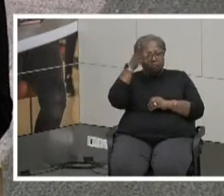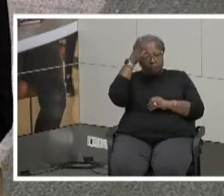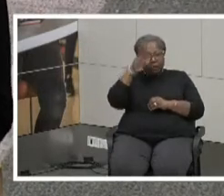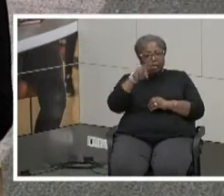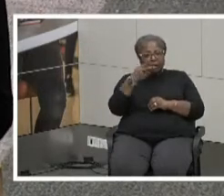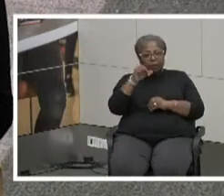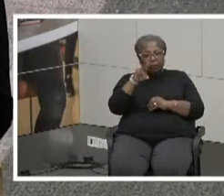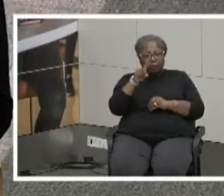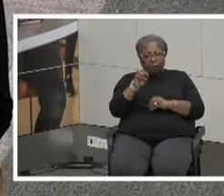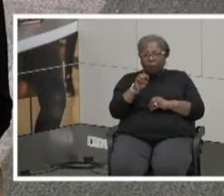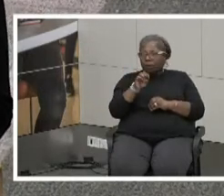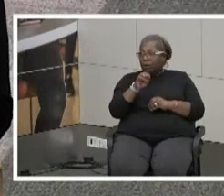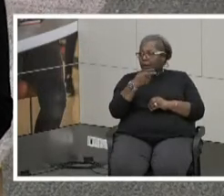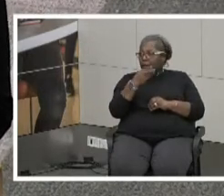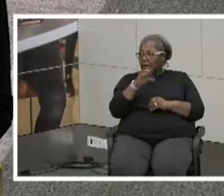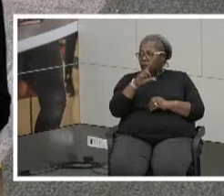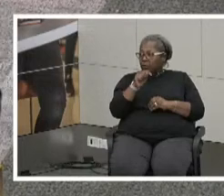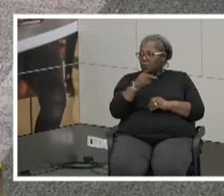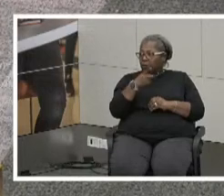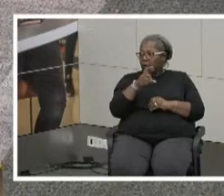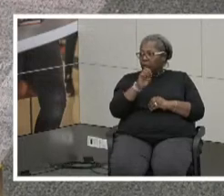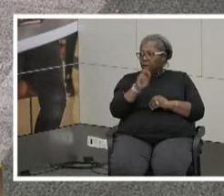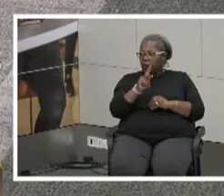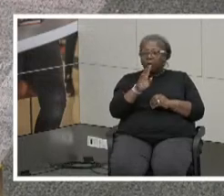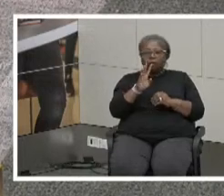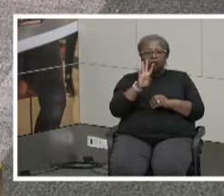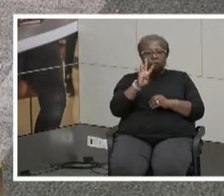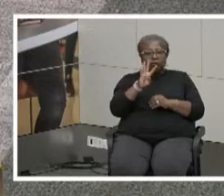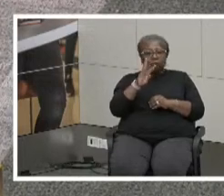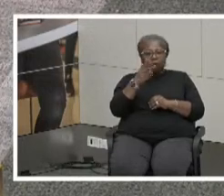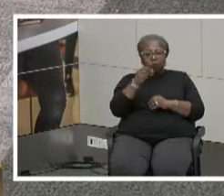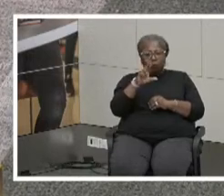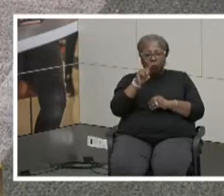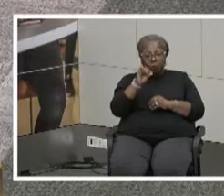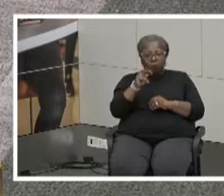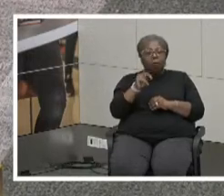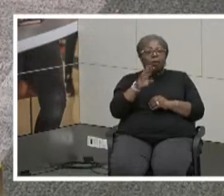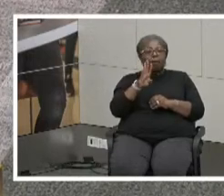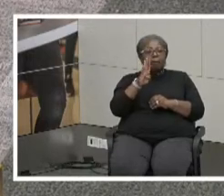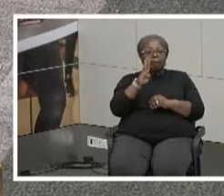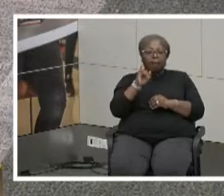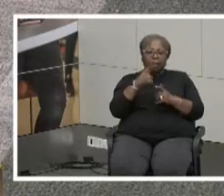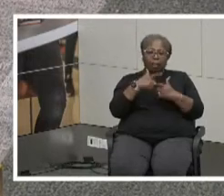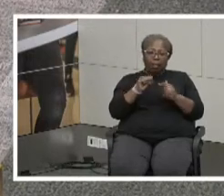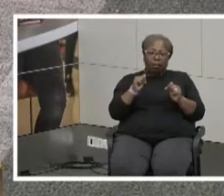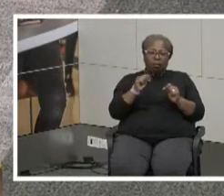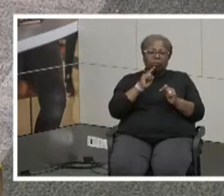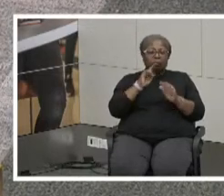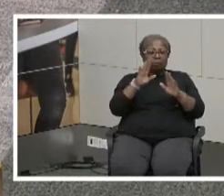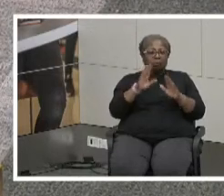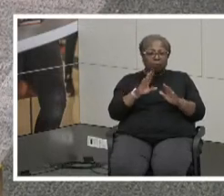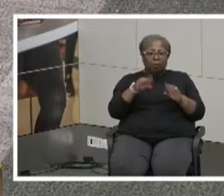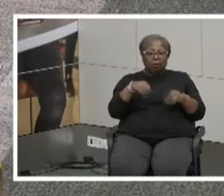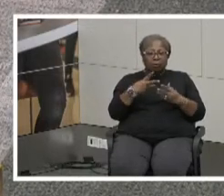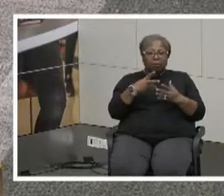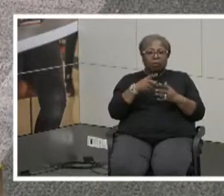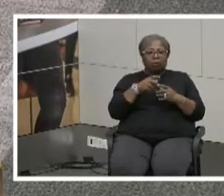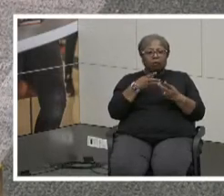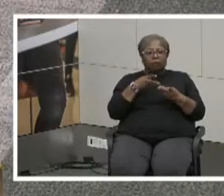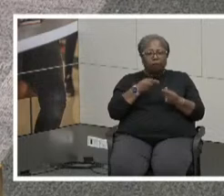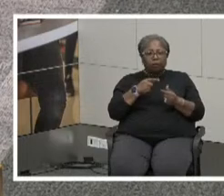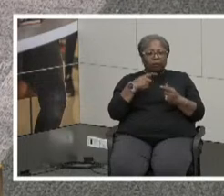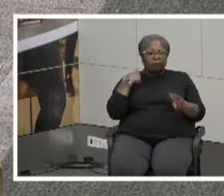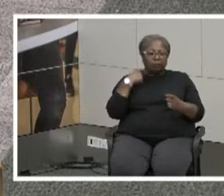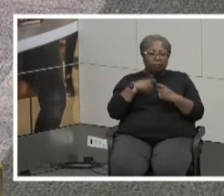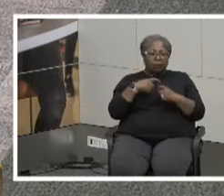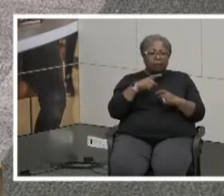grad and I hope rising prek prek4 at Wharton the bilingual IB program is exceptional it provides students with fluency in Spanish and a